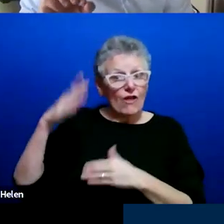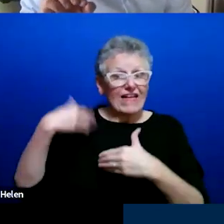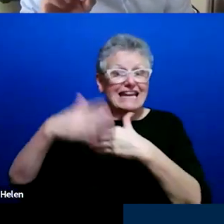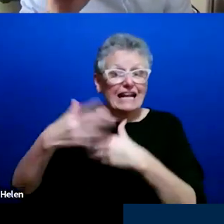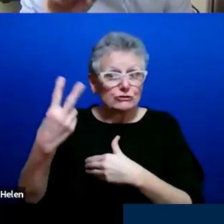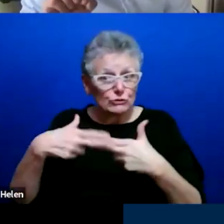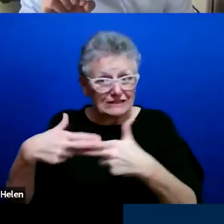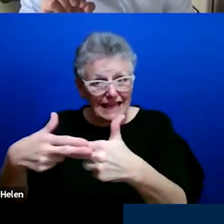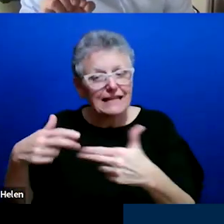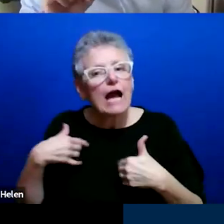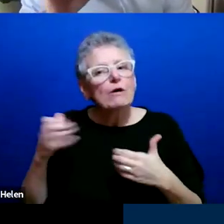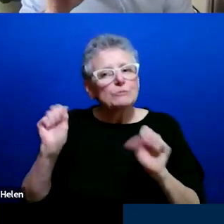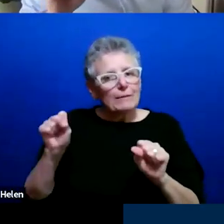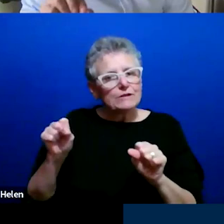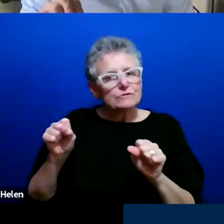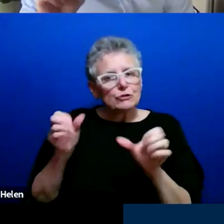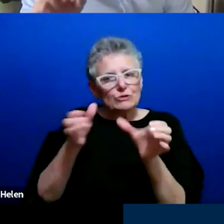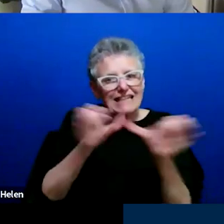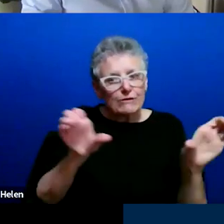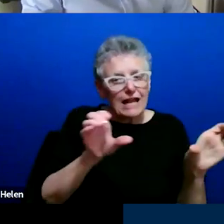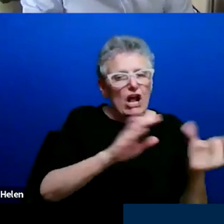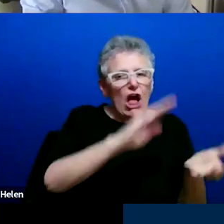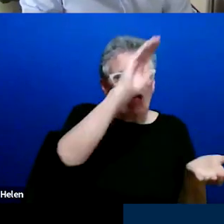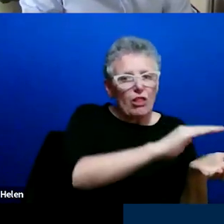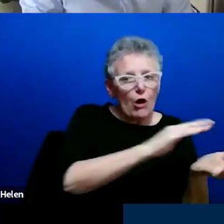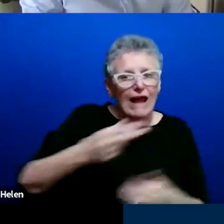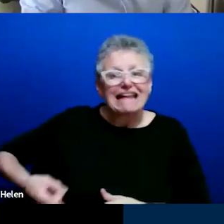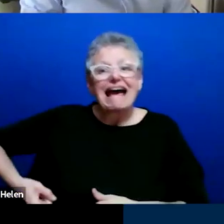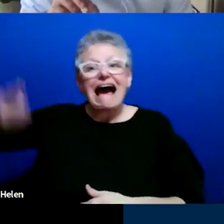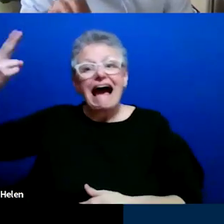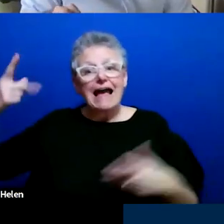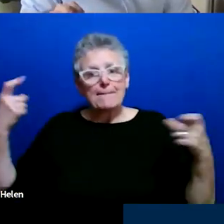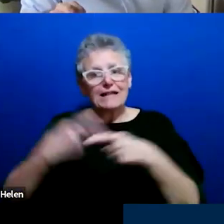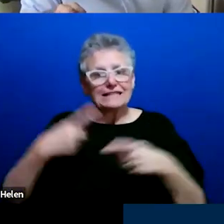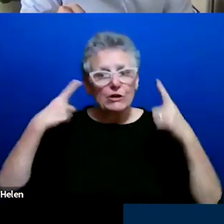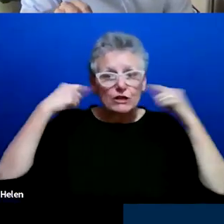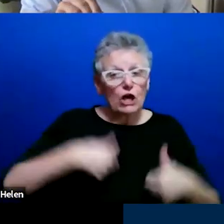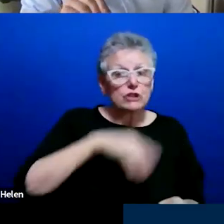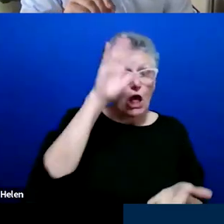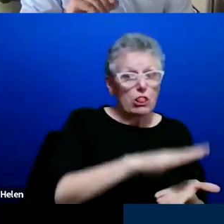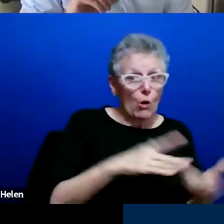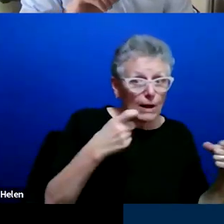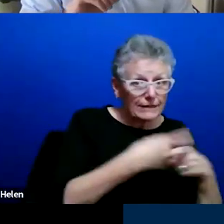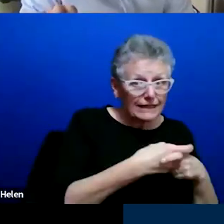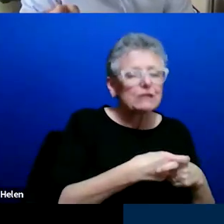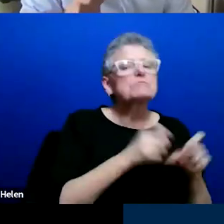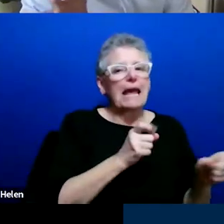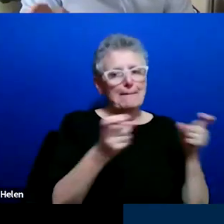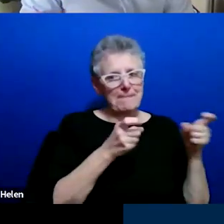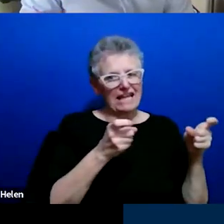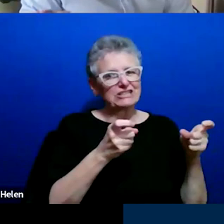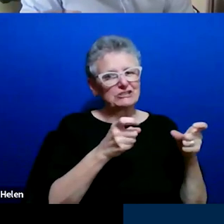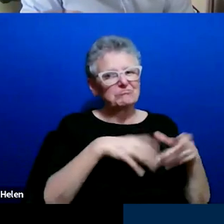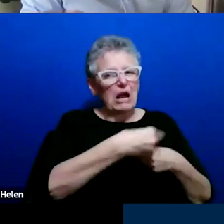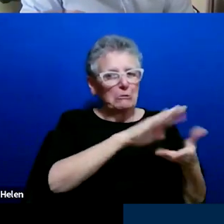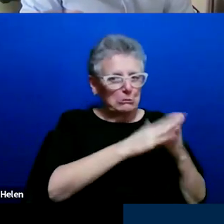you to be able to segregate patients into low and high complexity hearing loss. Low complexity hearing loss is something that can be managed in the